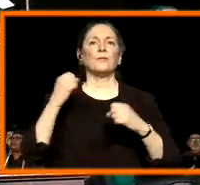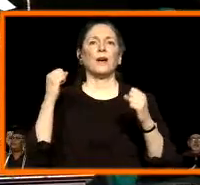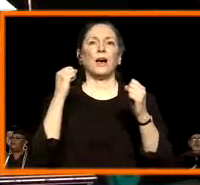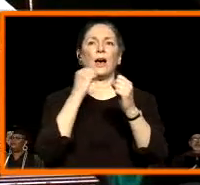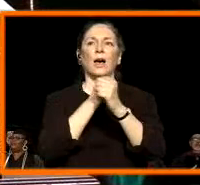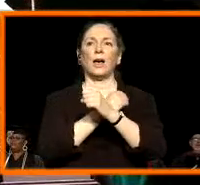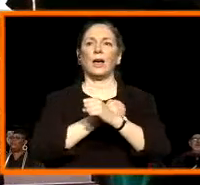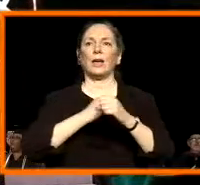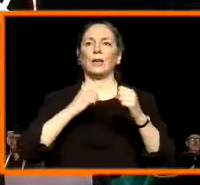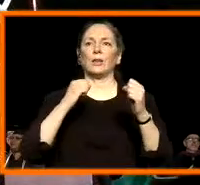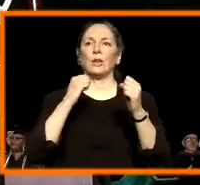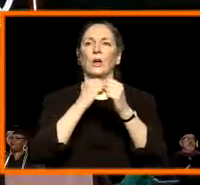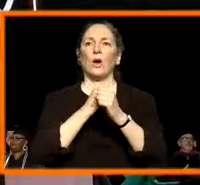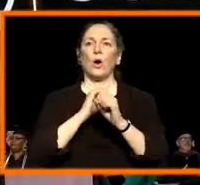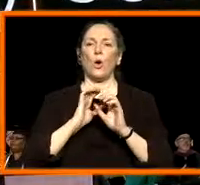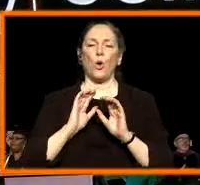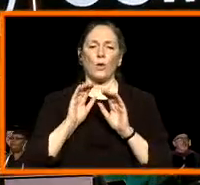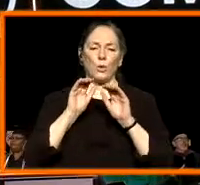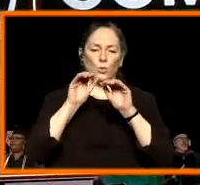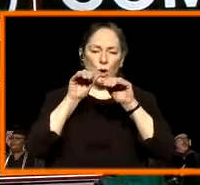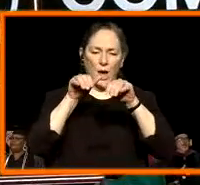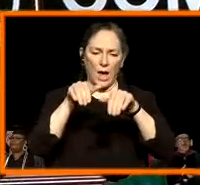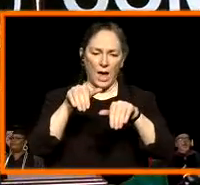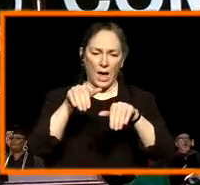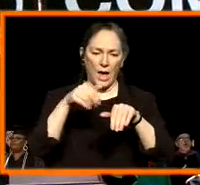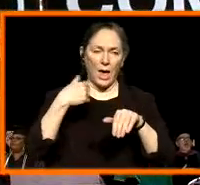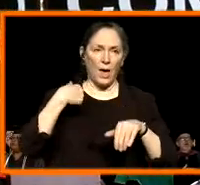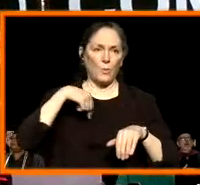perilous fight, o'er the